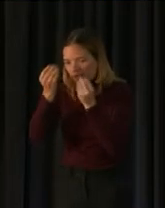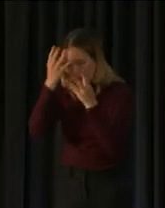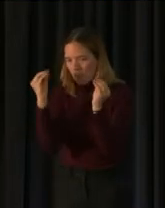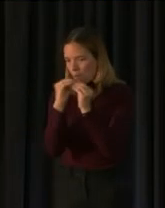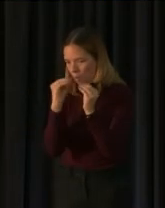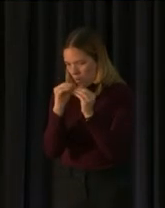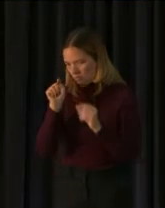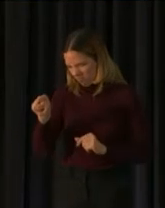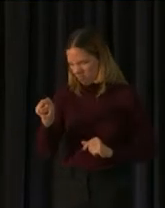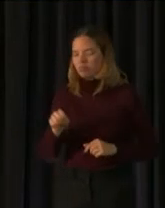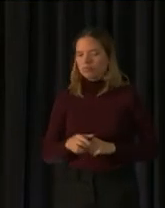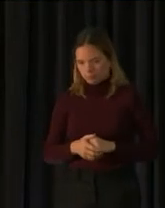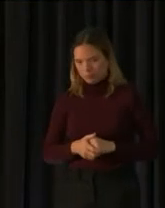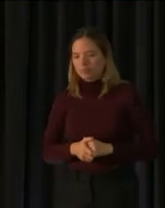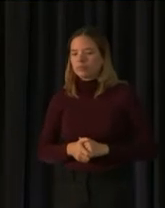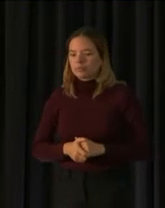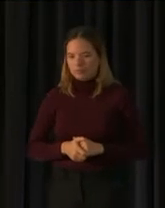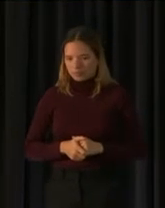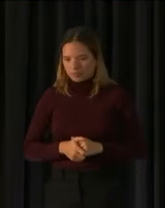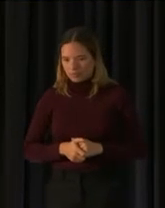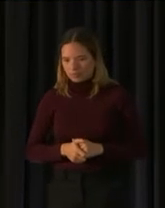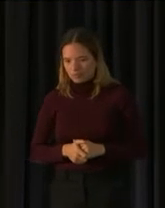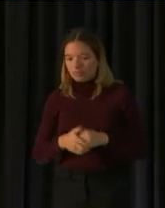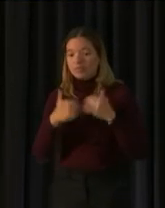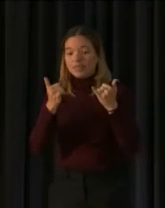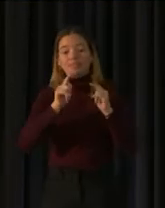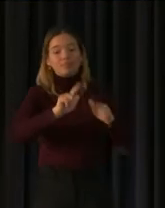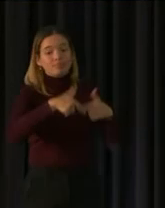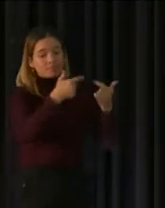So with that, I will kick it back over to Cynthia.